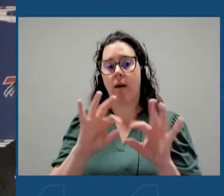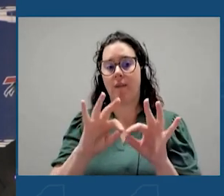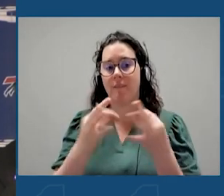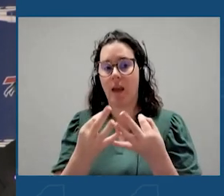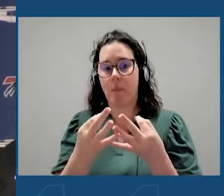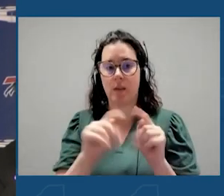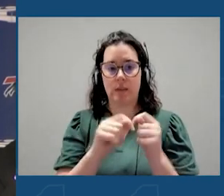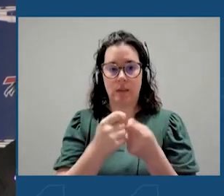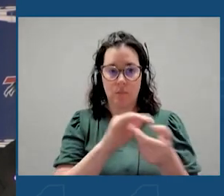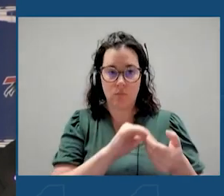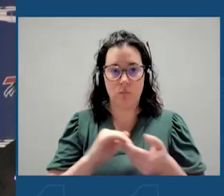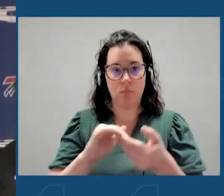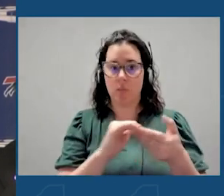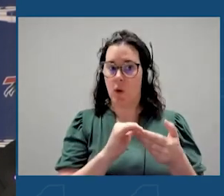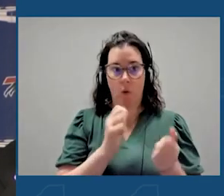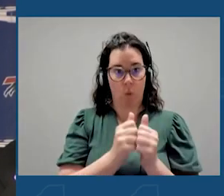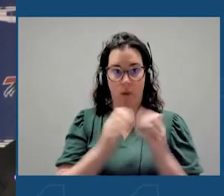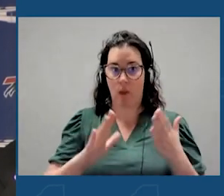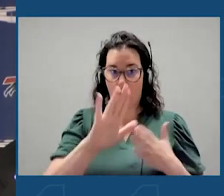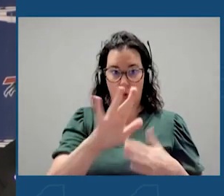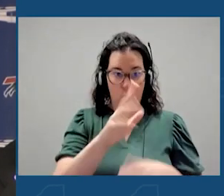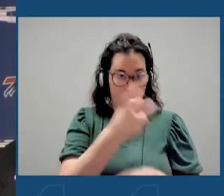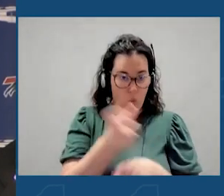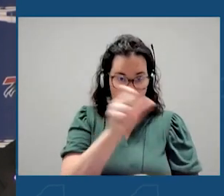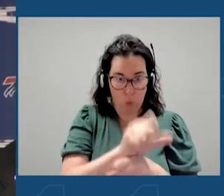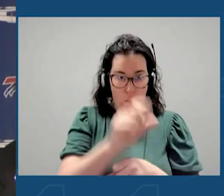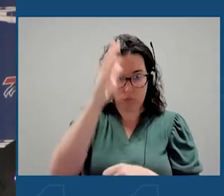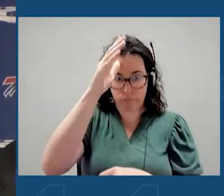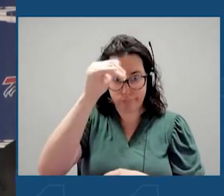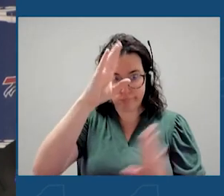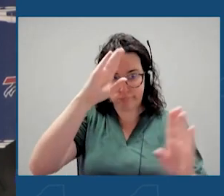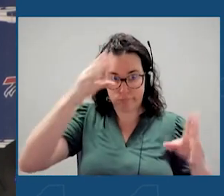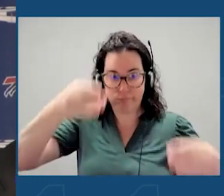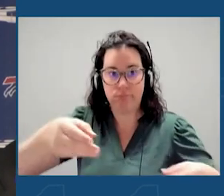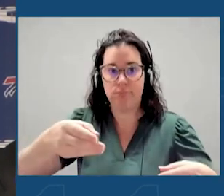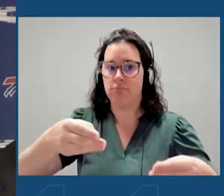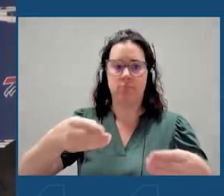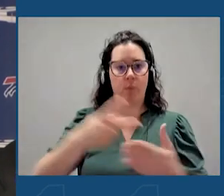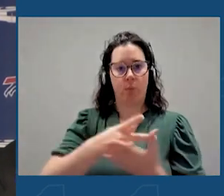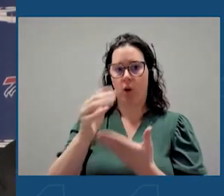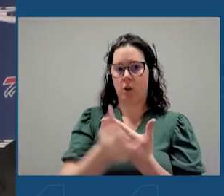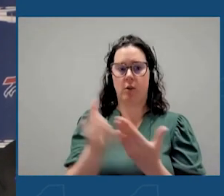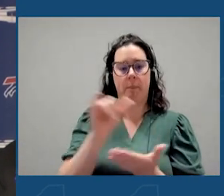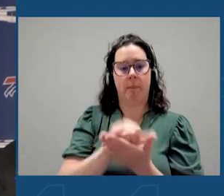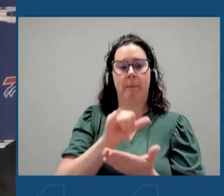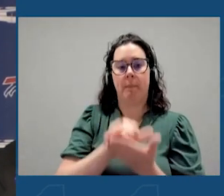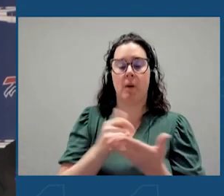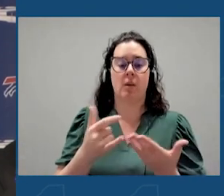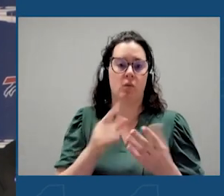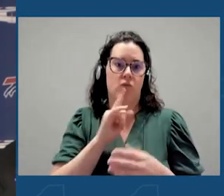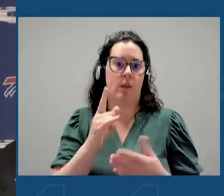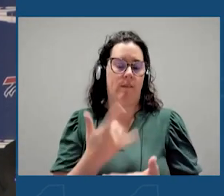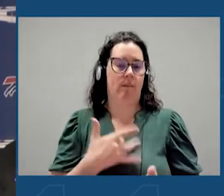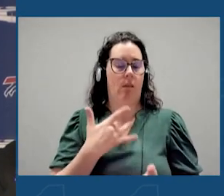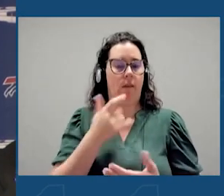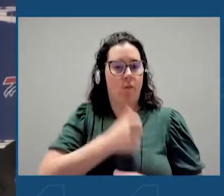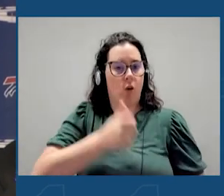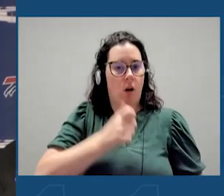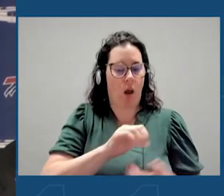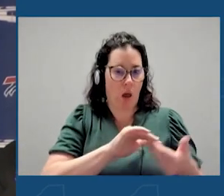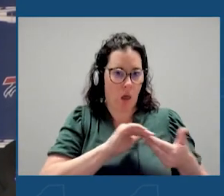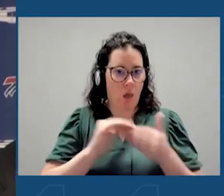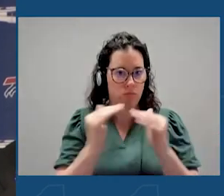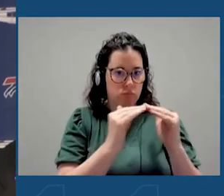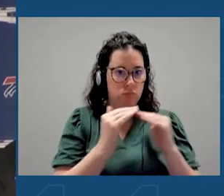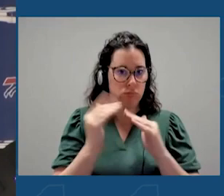doesn't exist without your hard work and dedication. It's a privilege to work alongside you every day and help